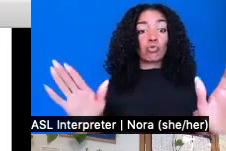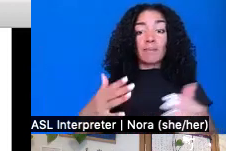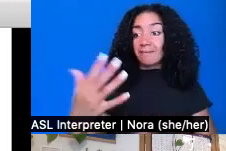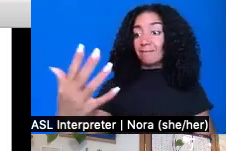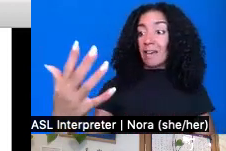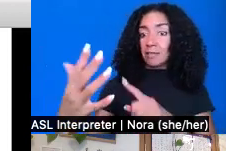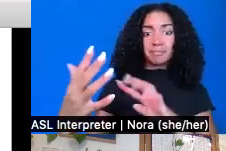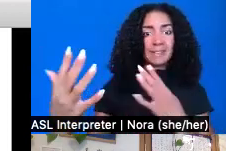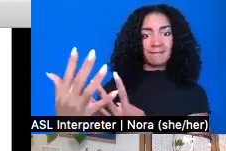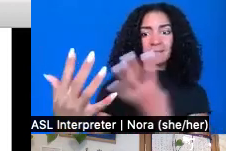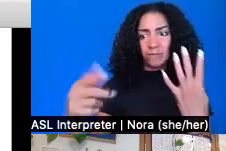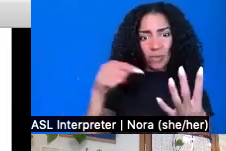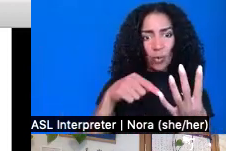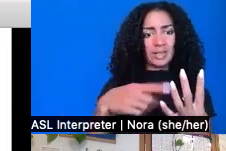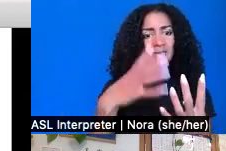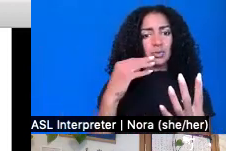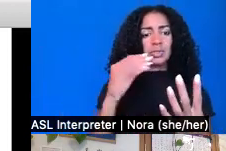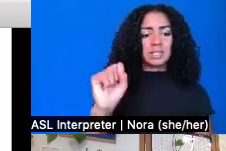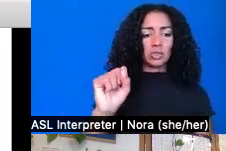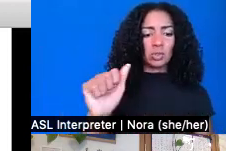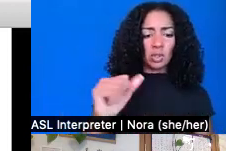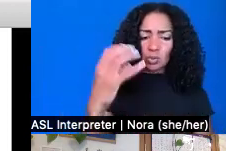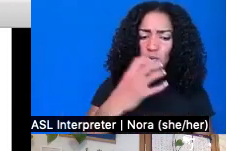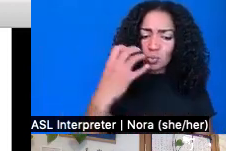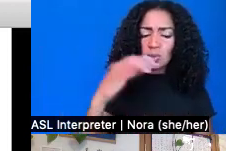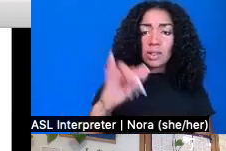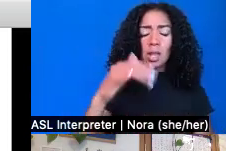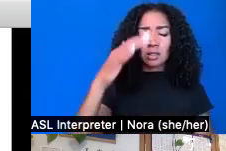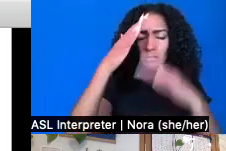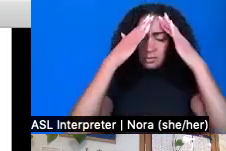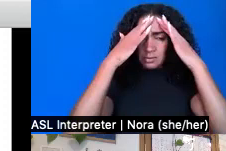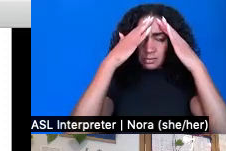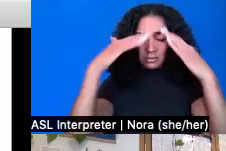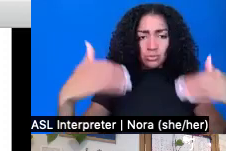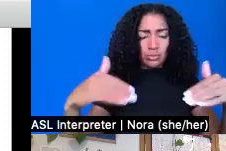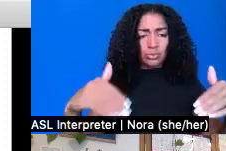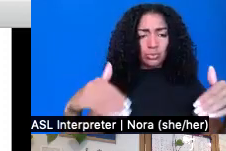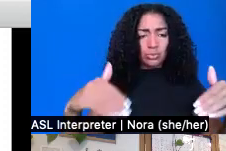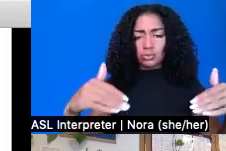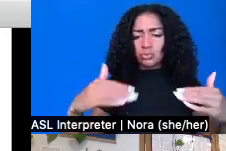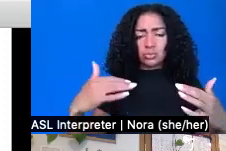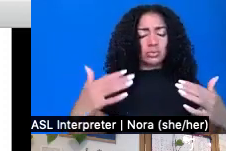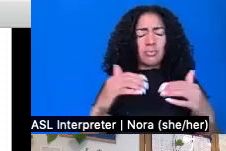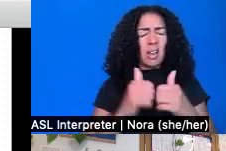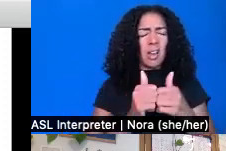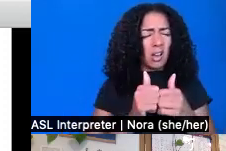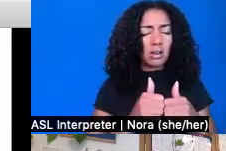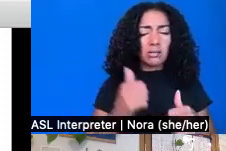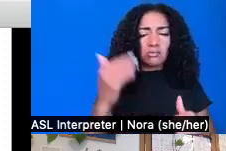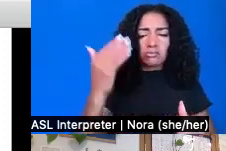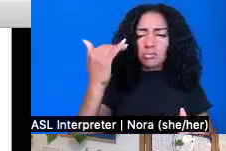know, that's mind-blowing in and of itself, but why? How come?